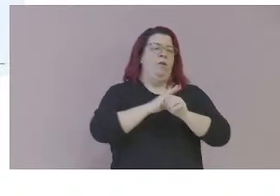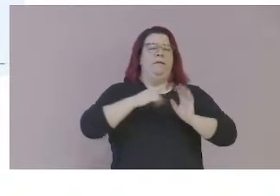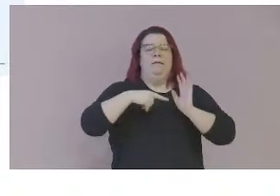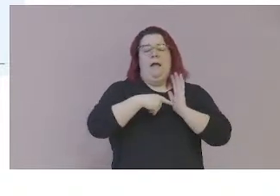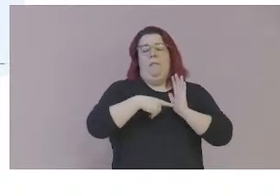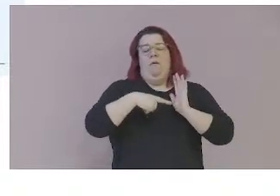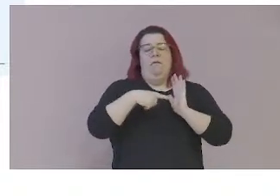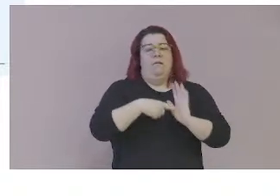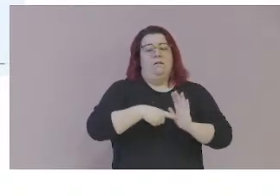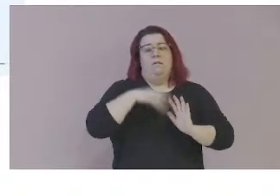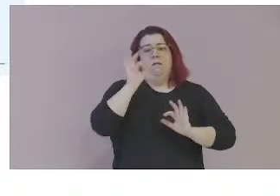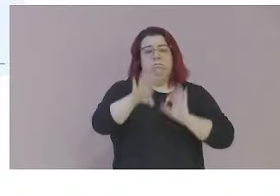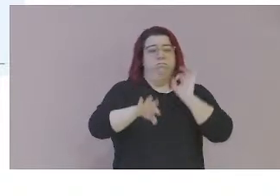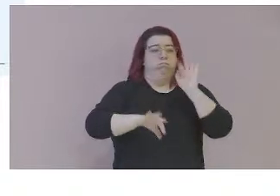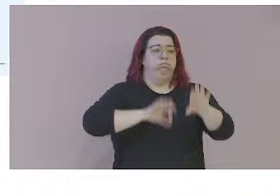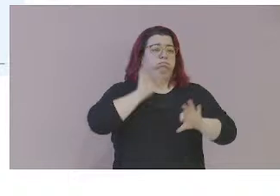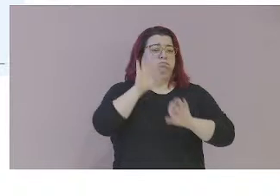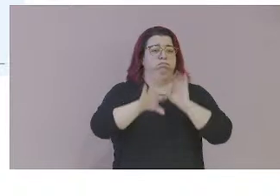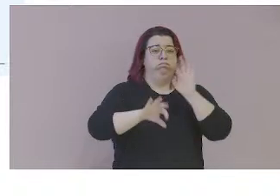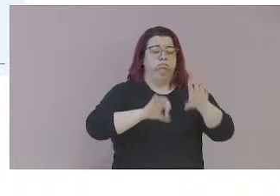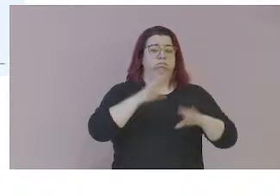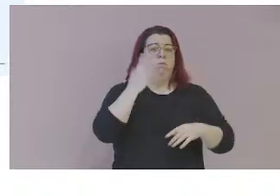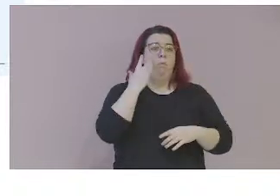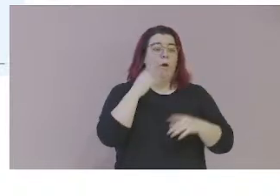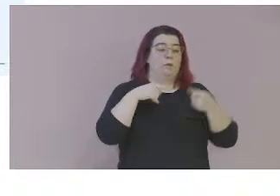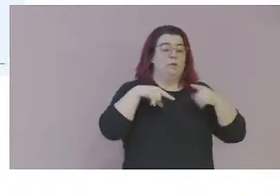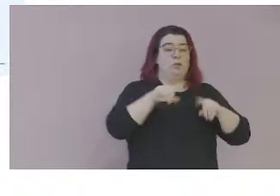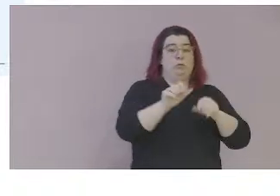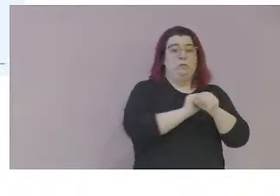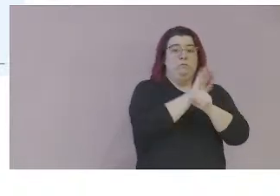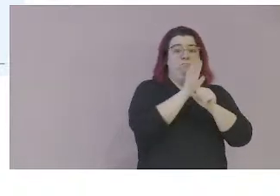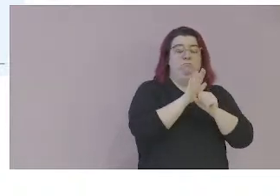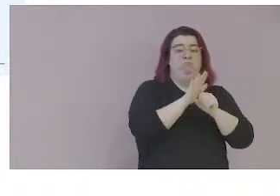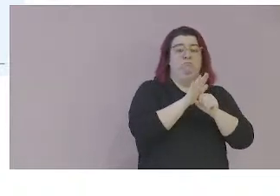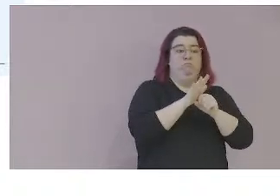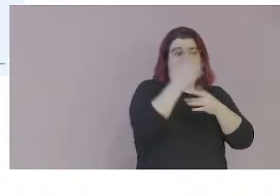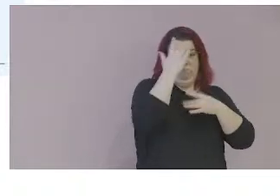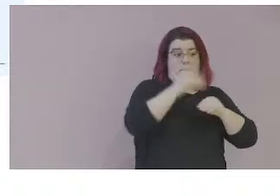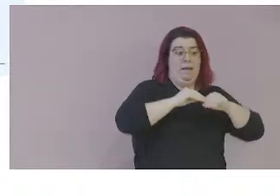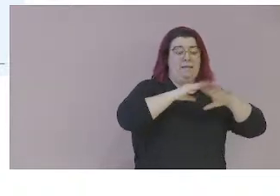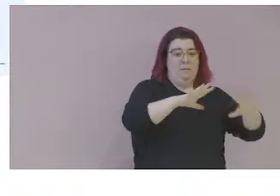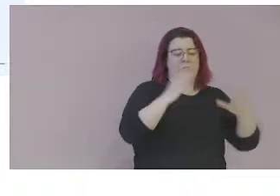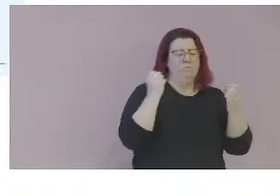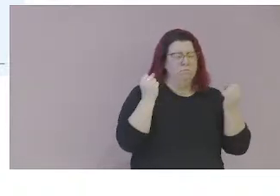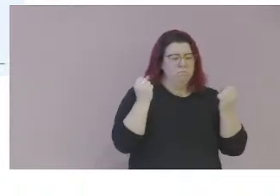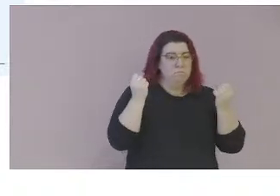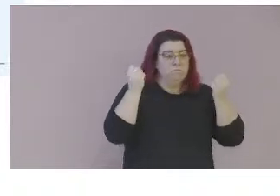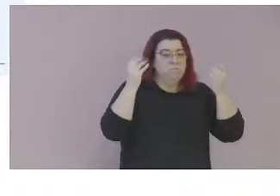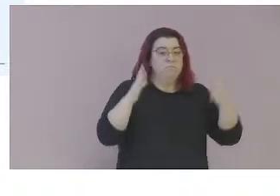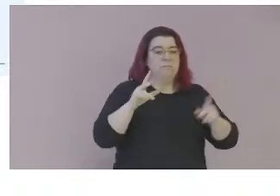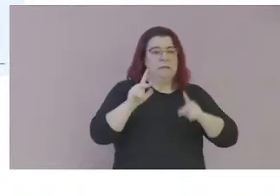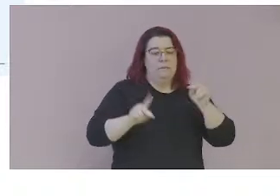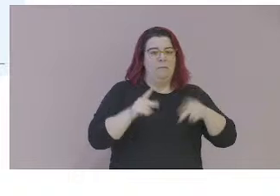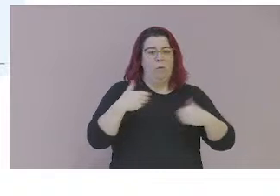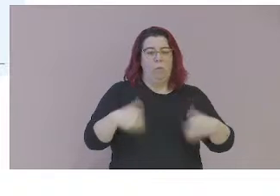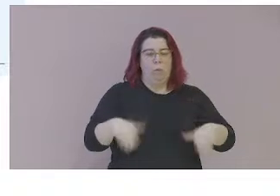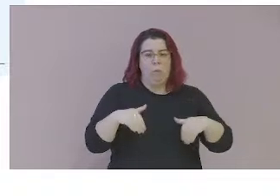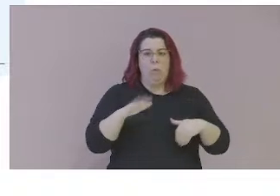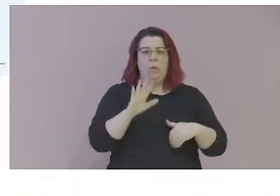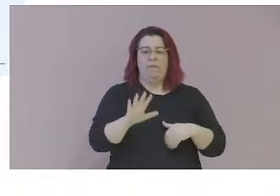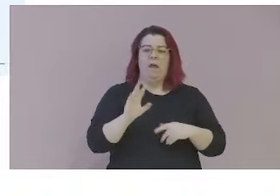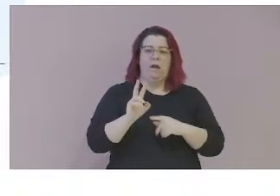who had ventilators rationed at the very beginning around the country, but it was very much on people's minds. So this kind